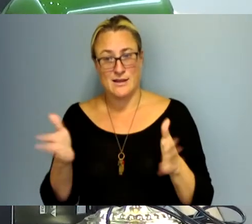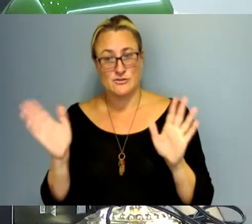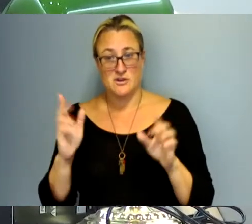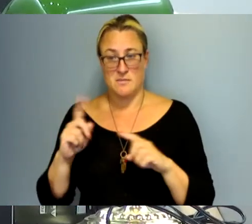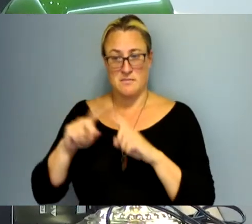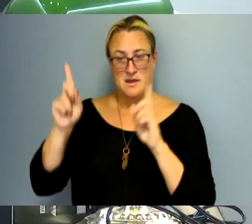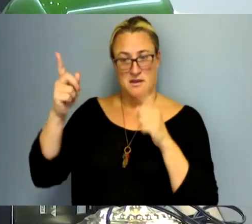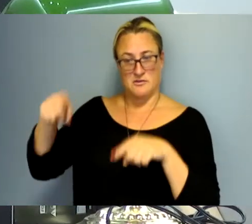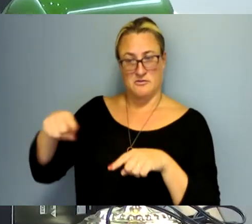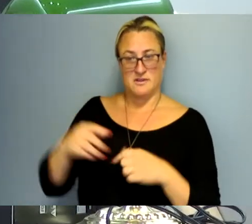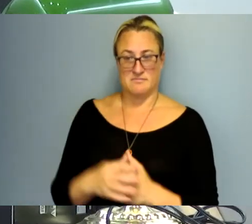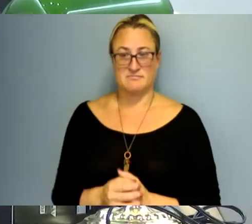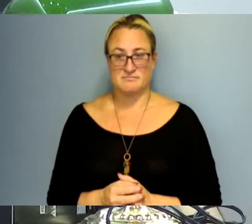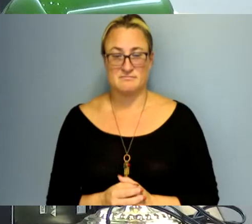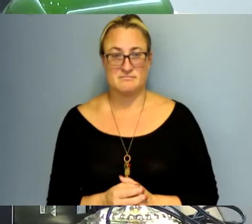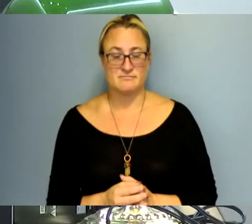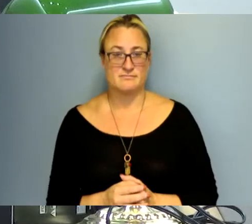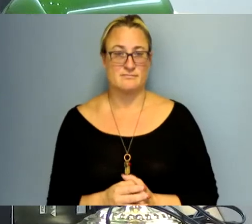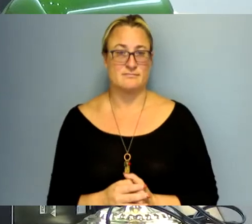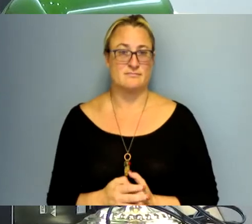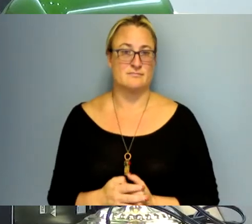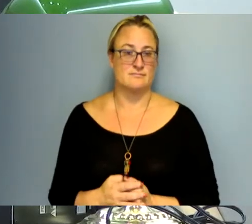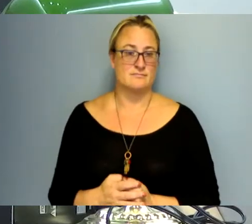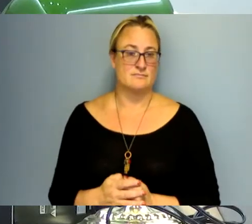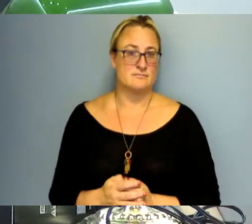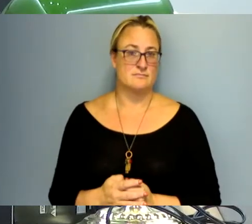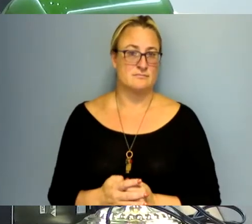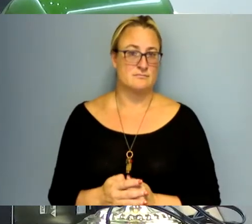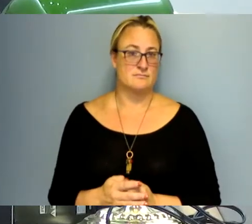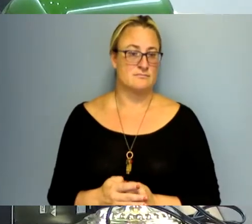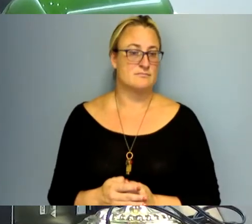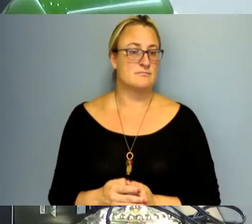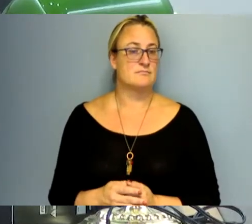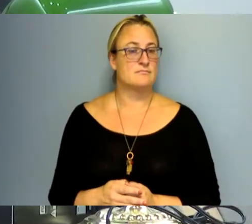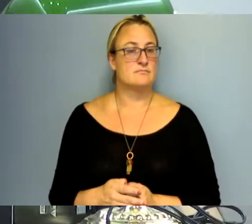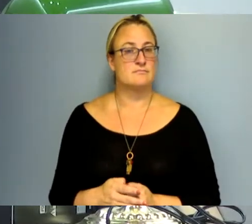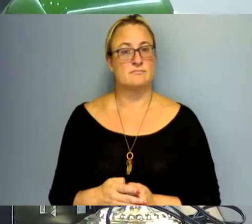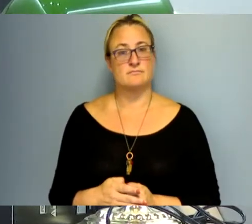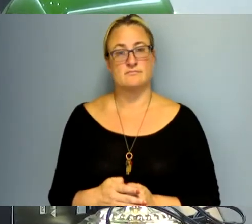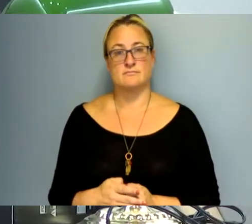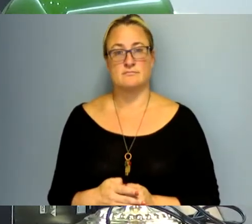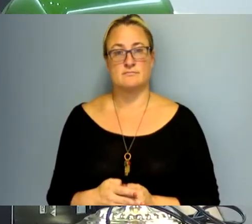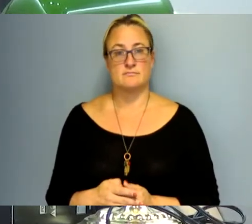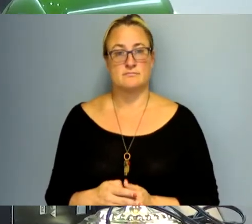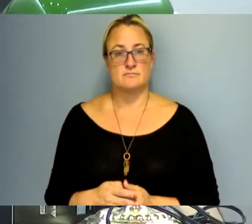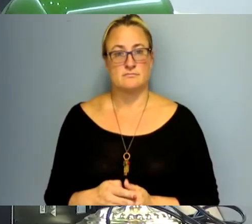with. Those are the responses to the comments. Okay.